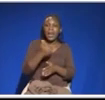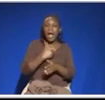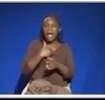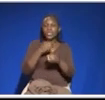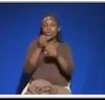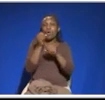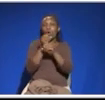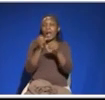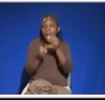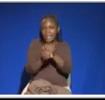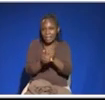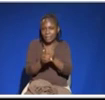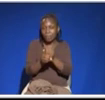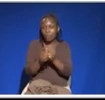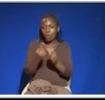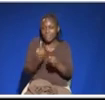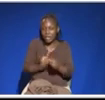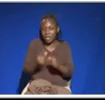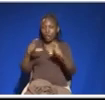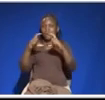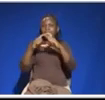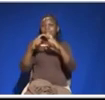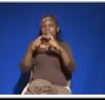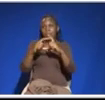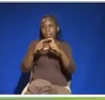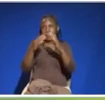which are unicellular.